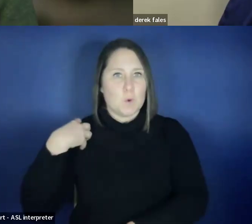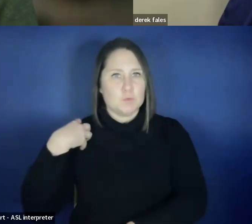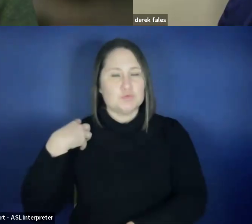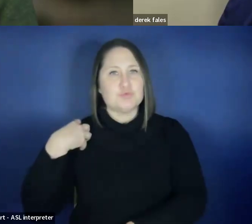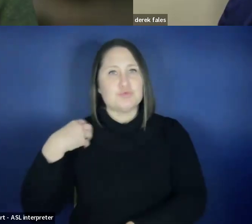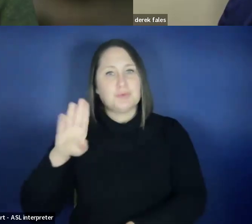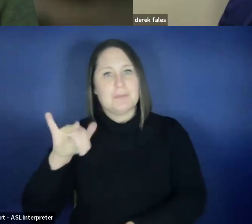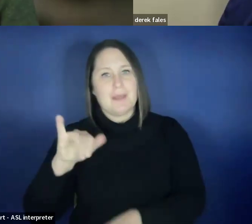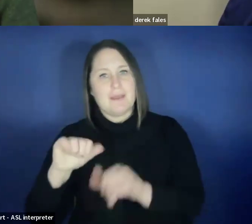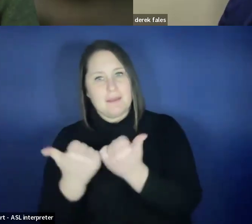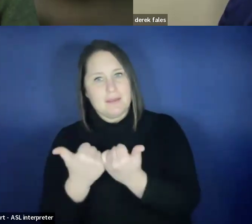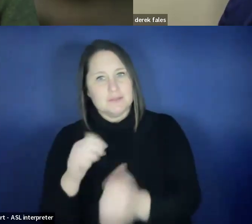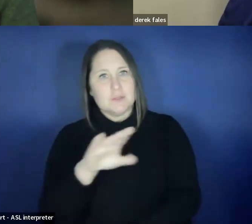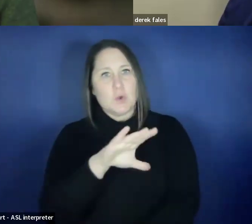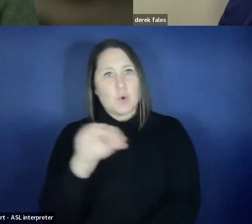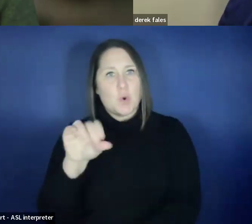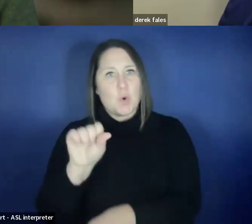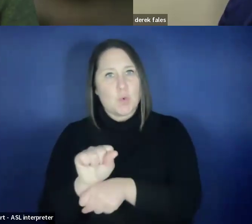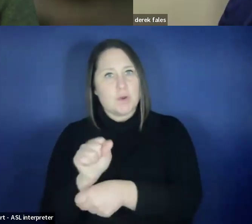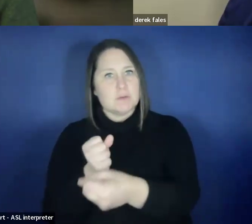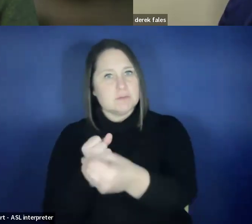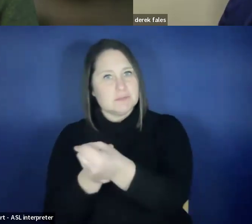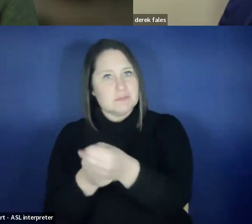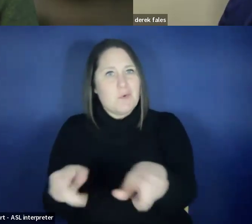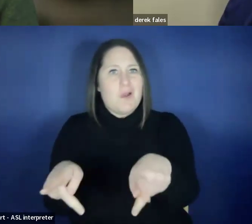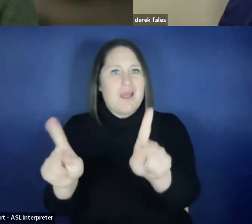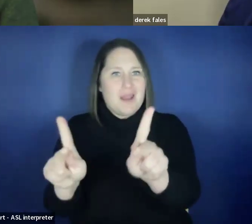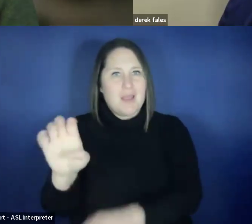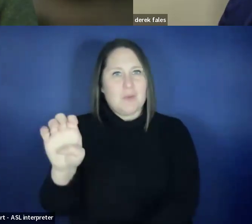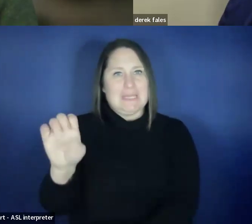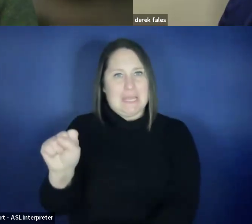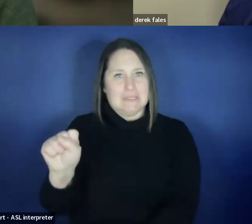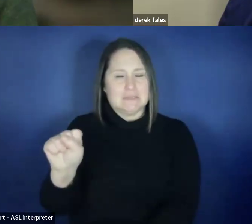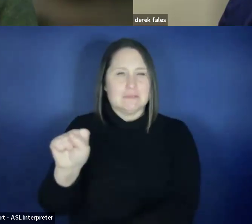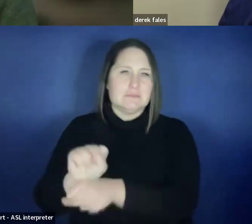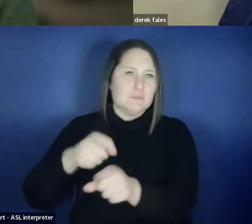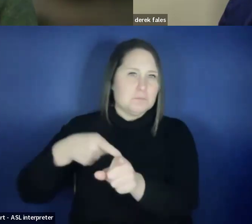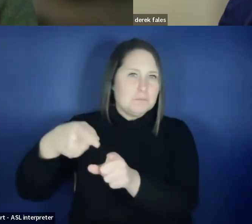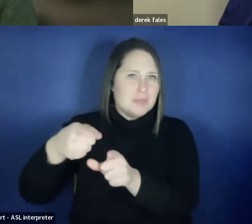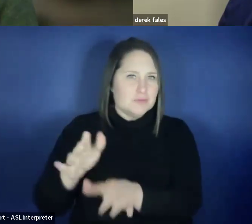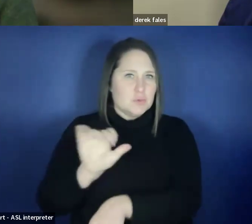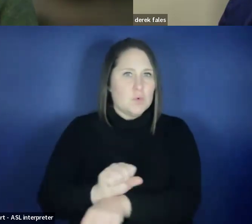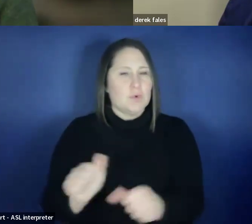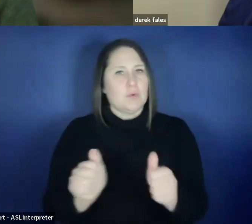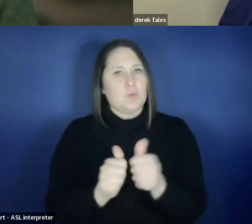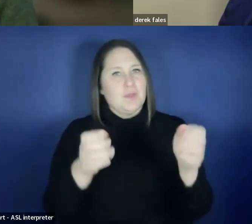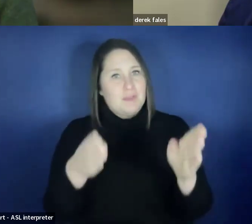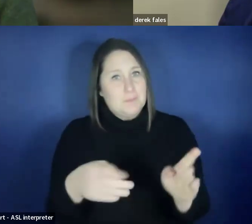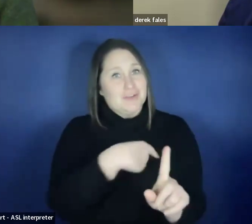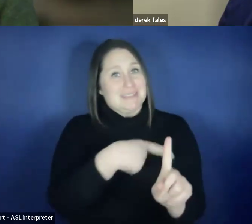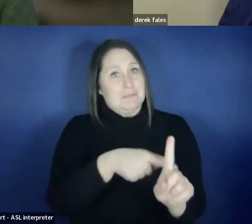agency. Coworker supports allows an employment specialist to work with a person and